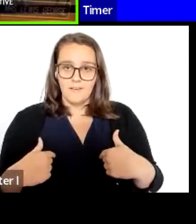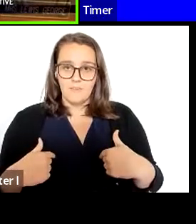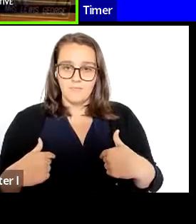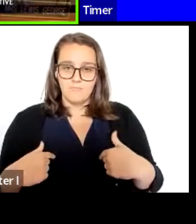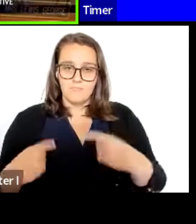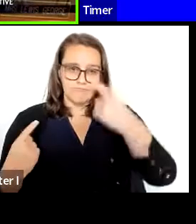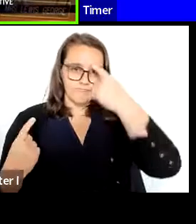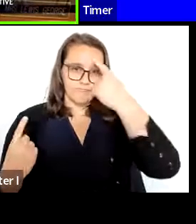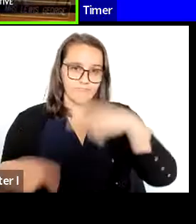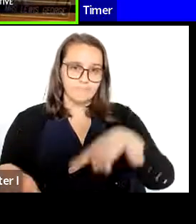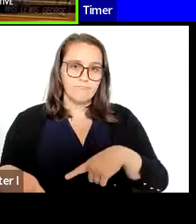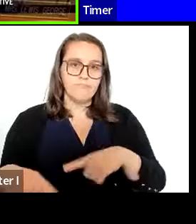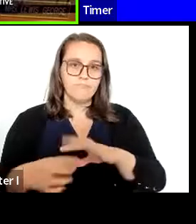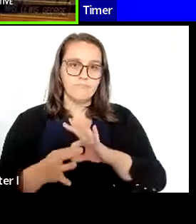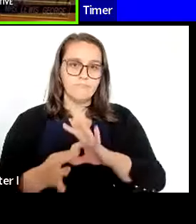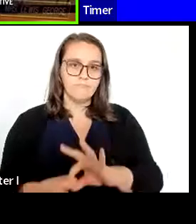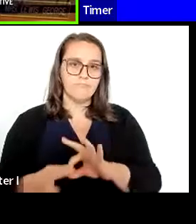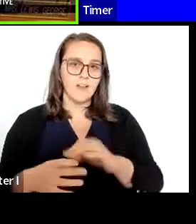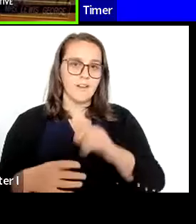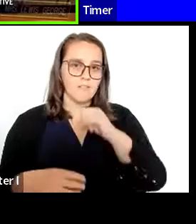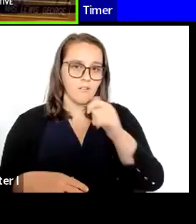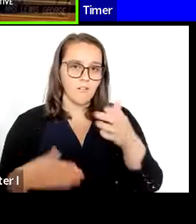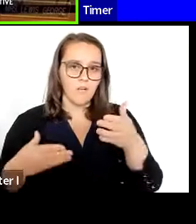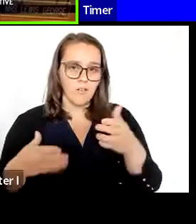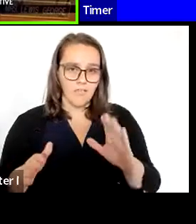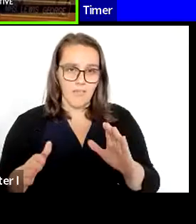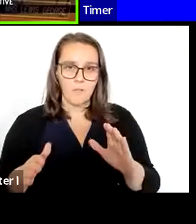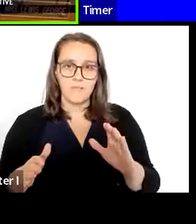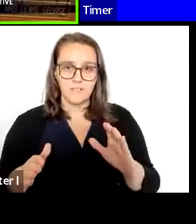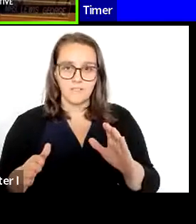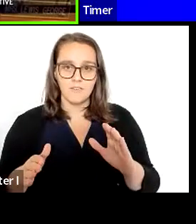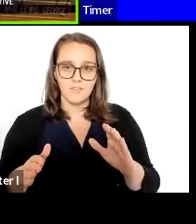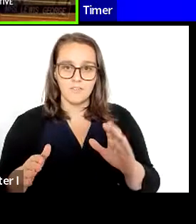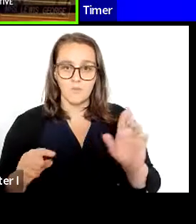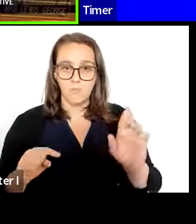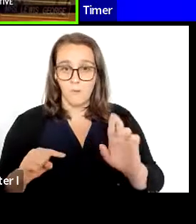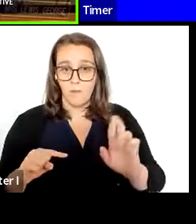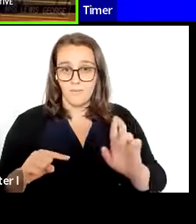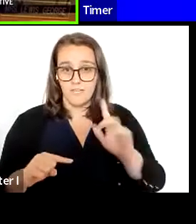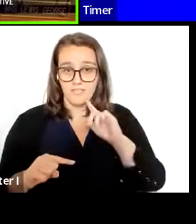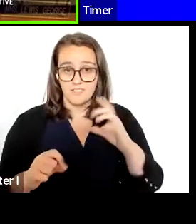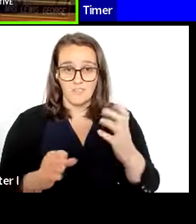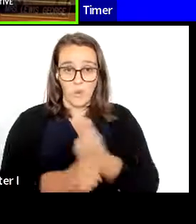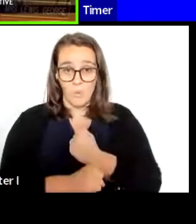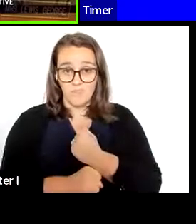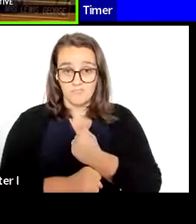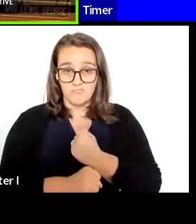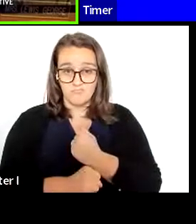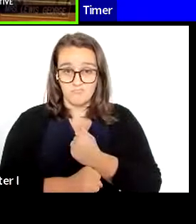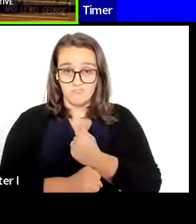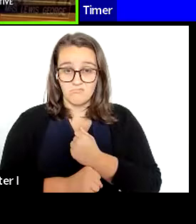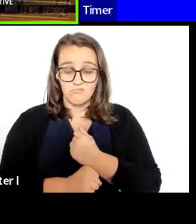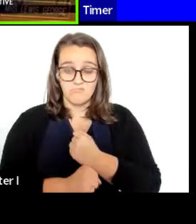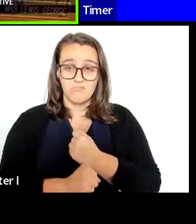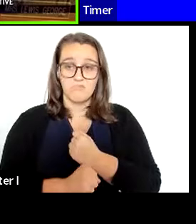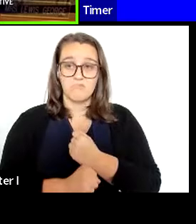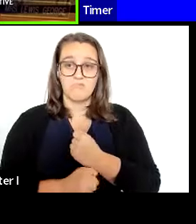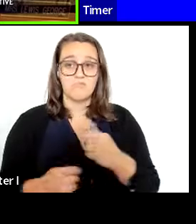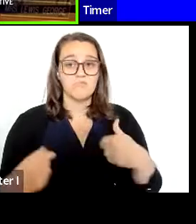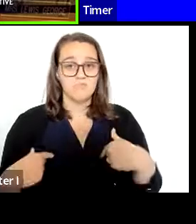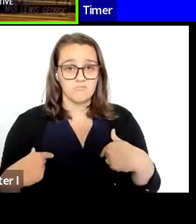agree in terms of not allowing the Republicans to win here, but I